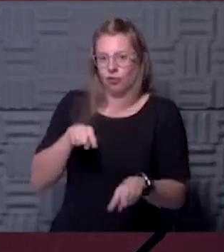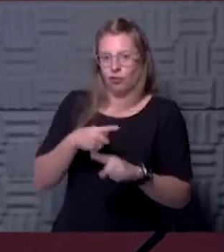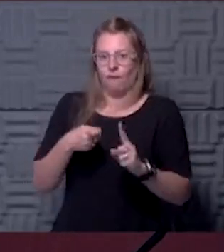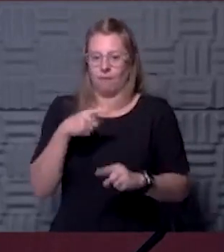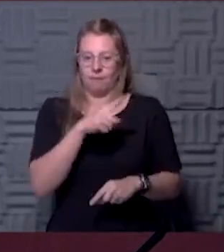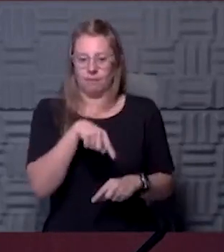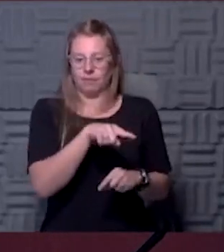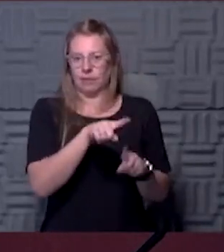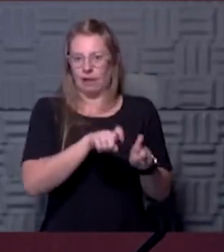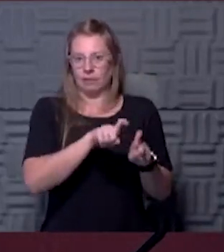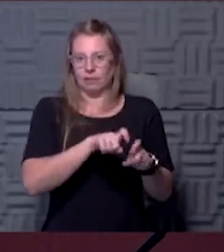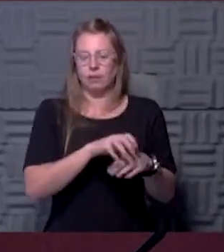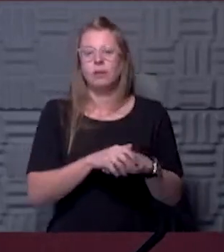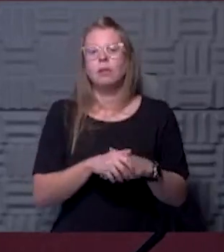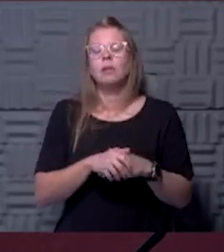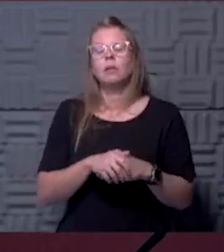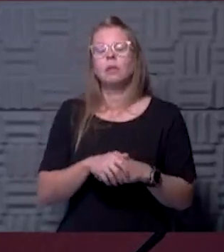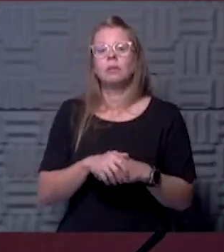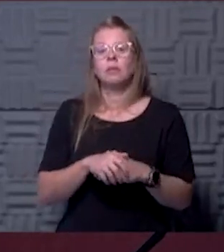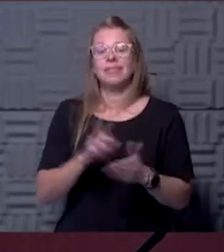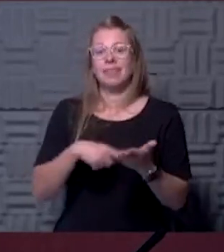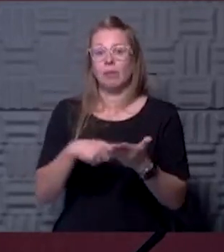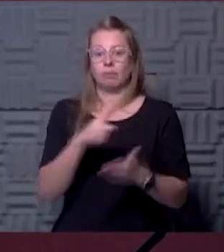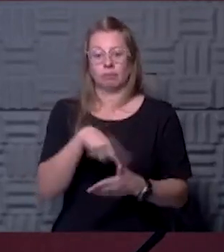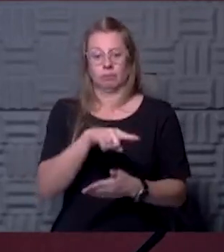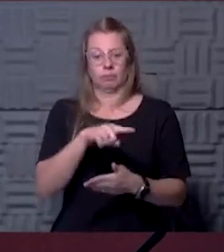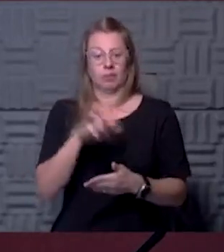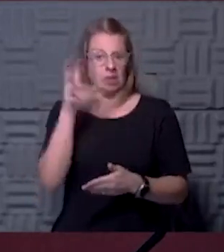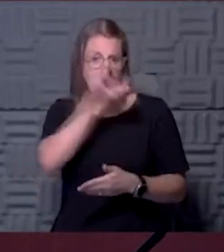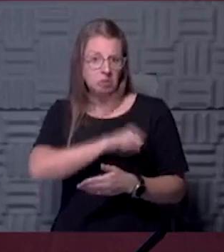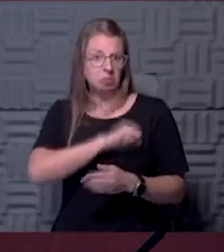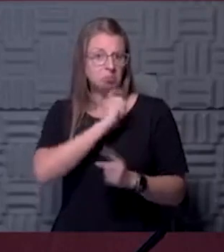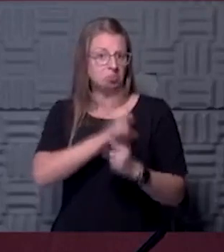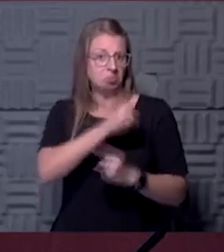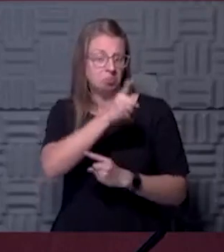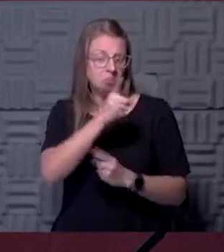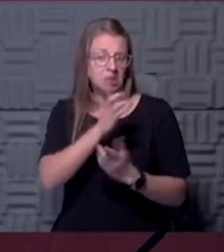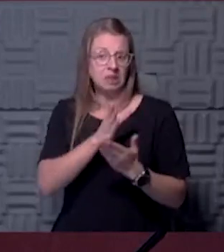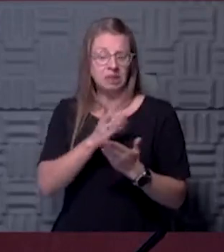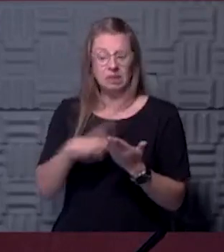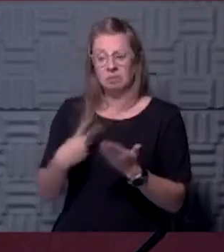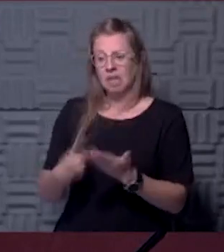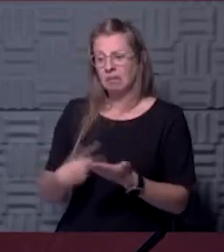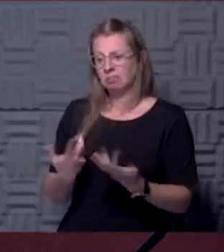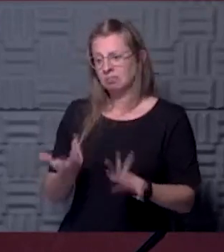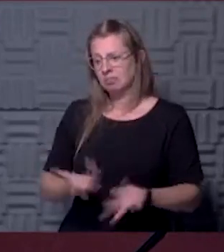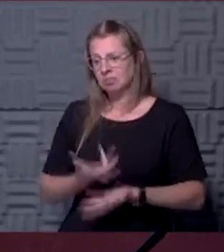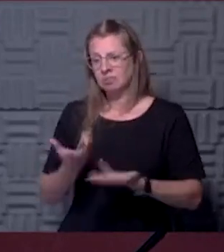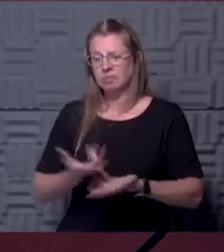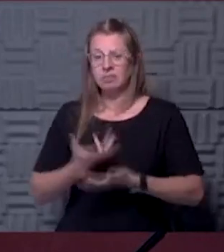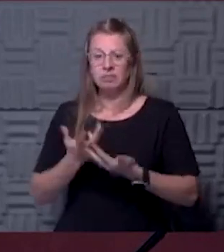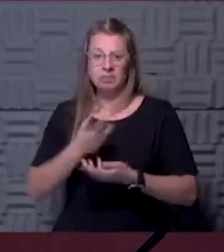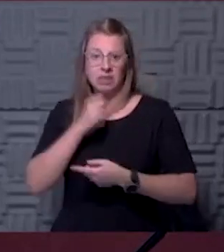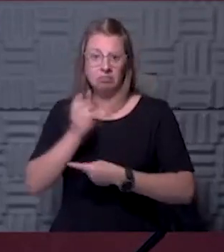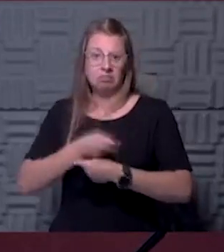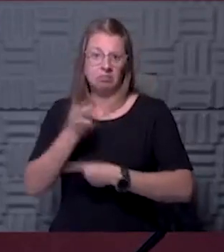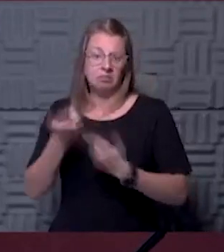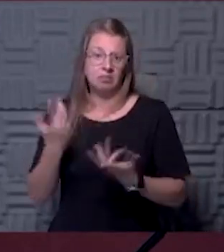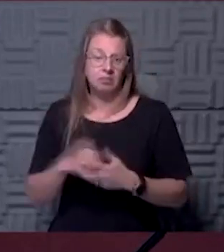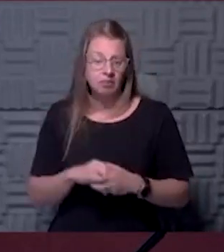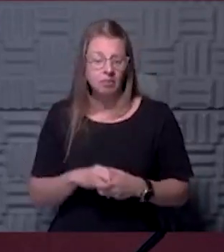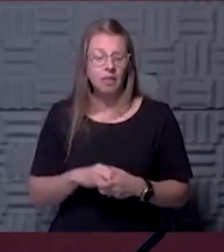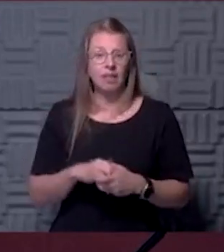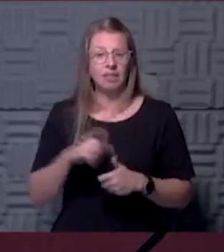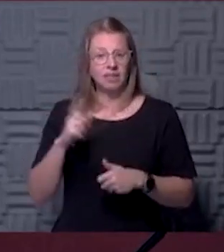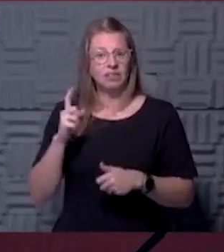from that. And sometimes those assumptions are spot on and sometimes they prove to not be the case as time bears